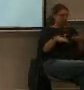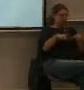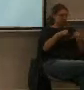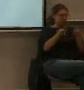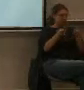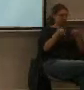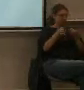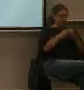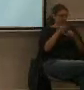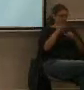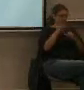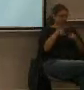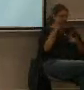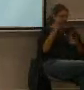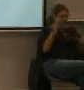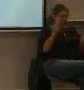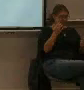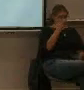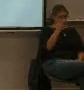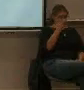faster.